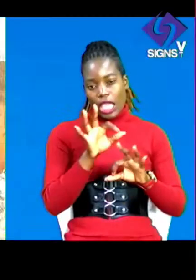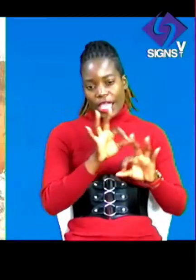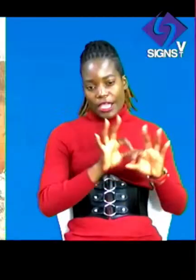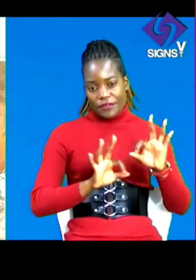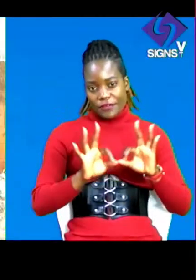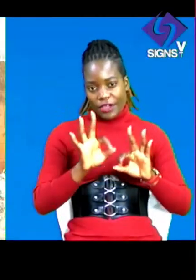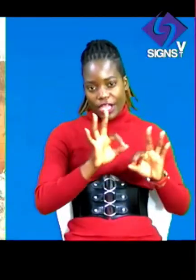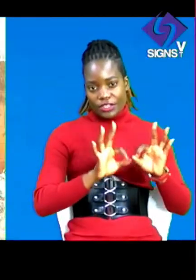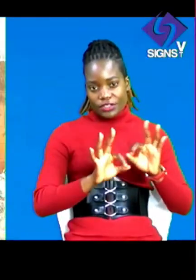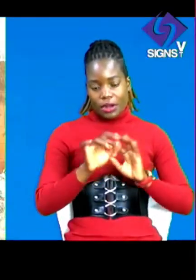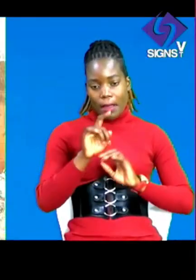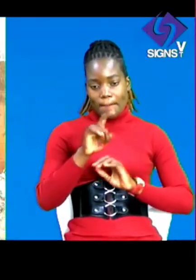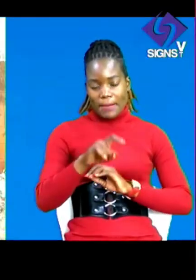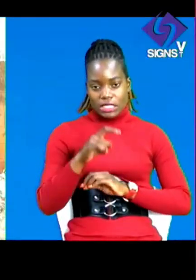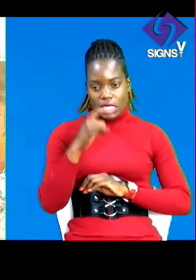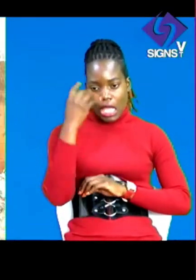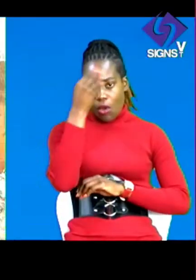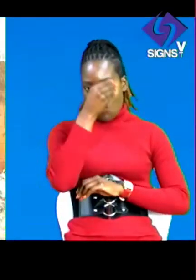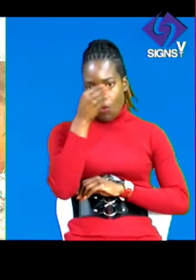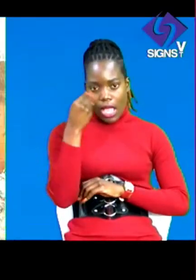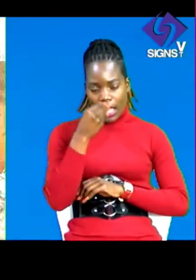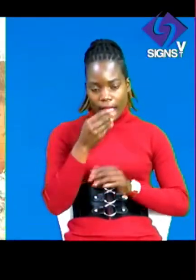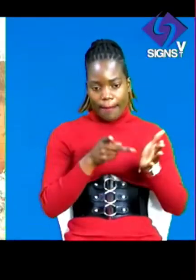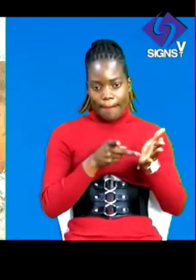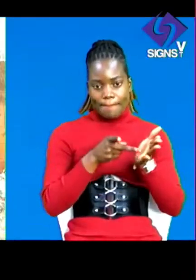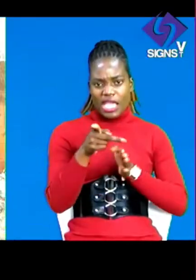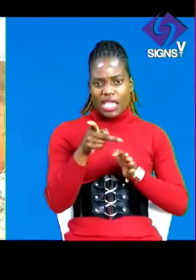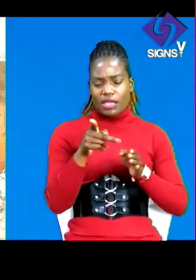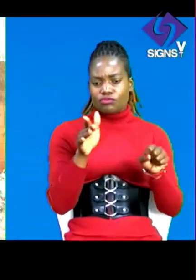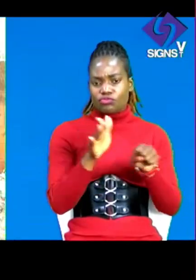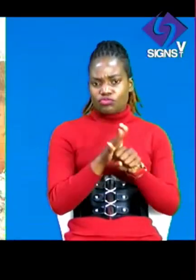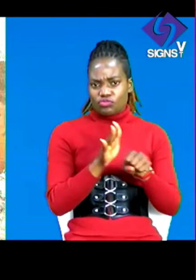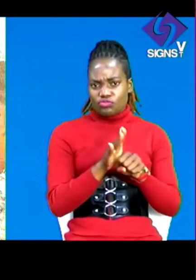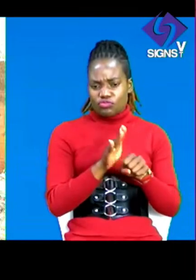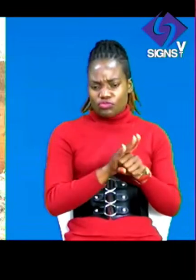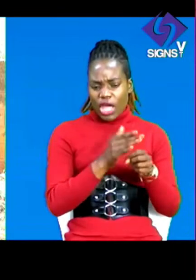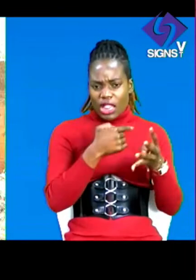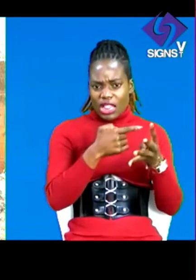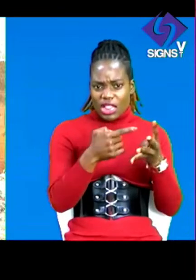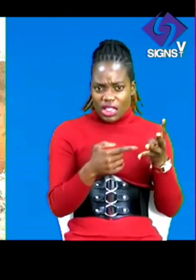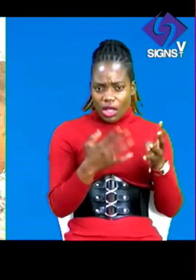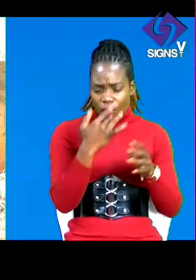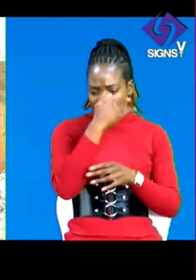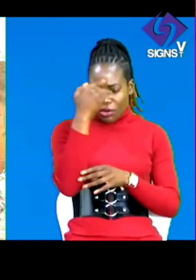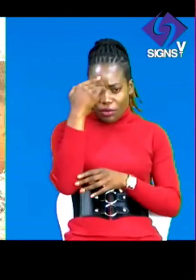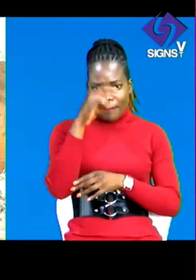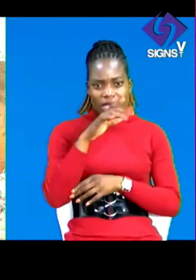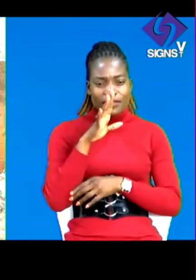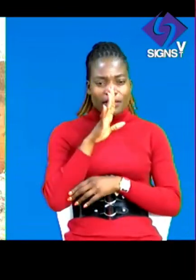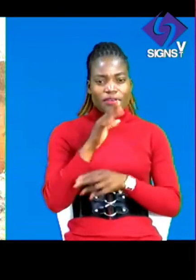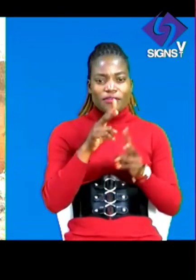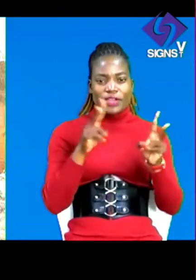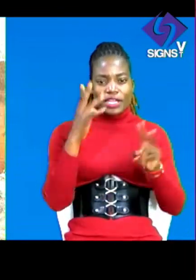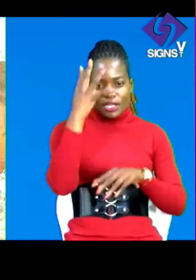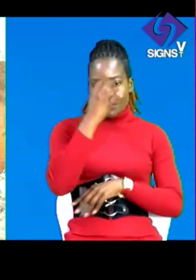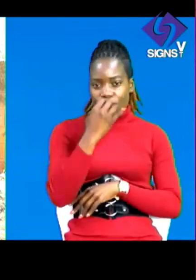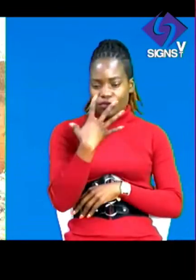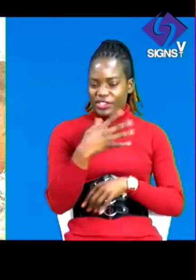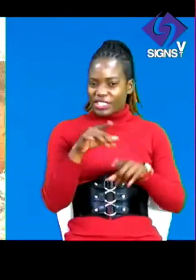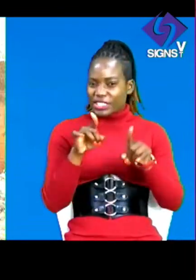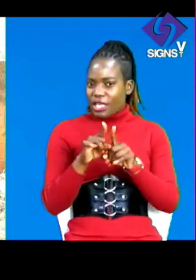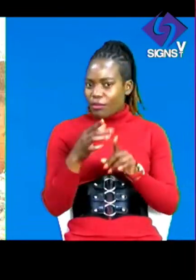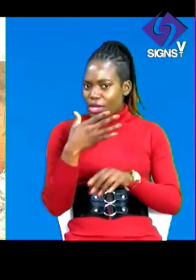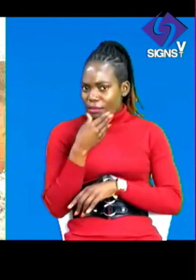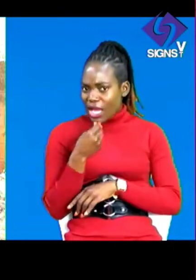have to do the makeup, they buy a lot of stuff because they have to look all dolled up. Is it the same case when it comes to male